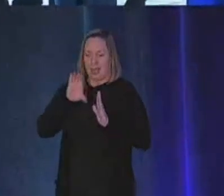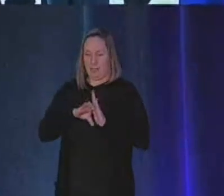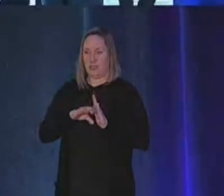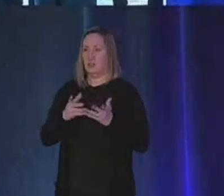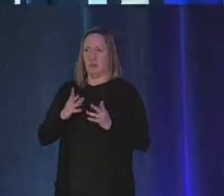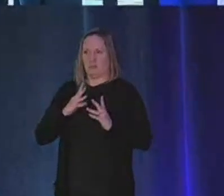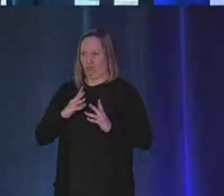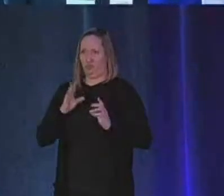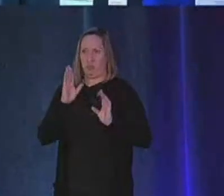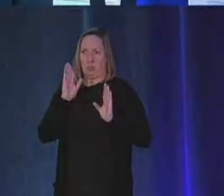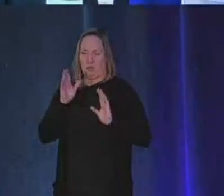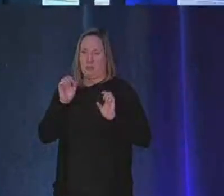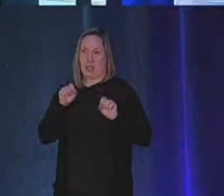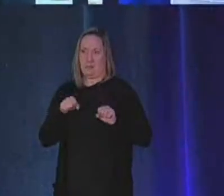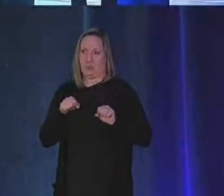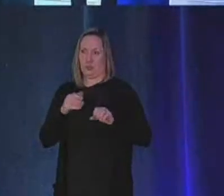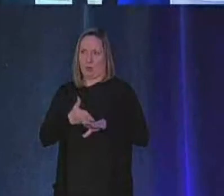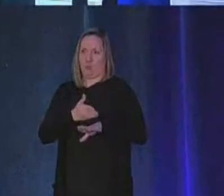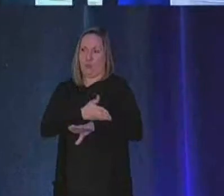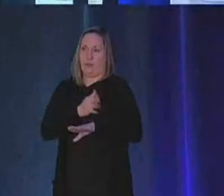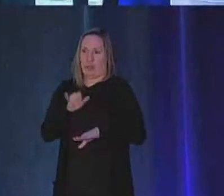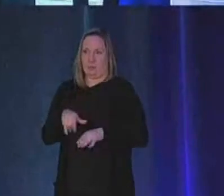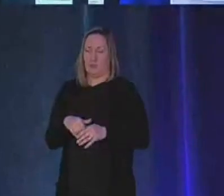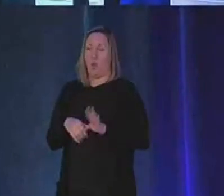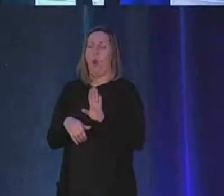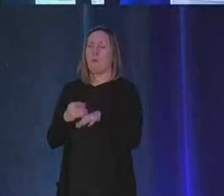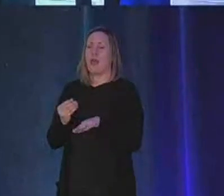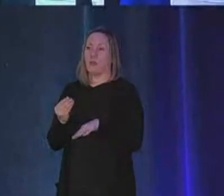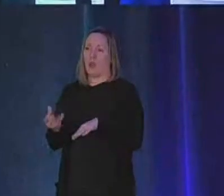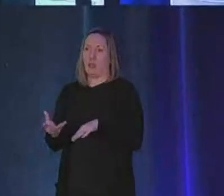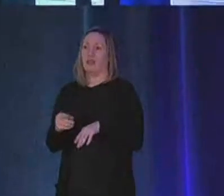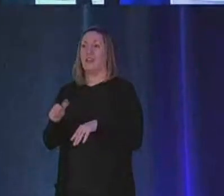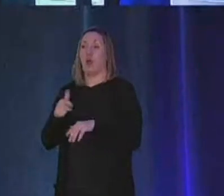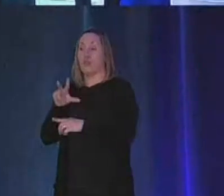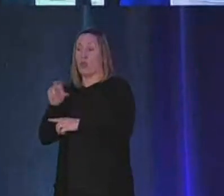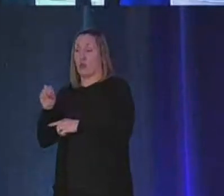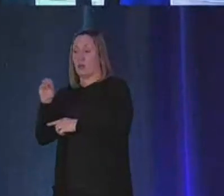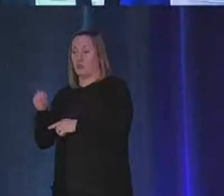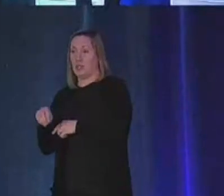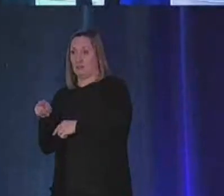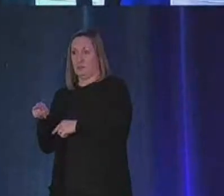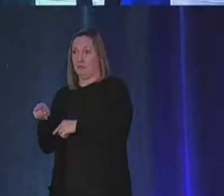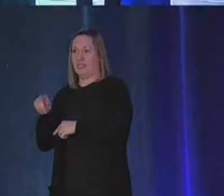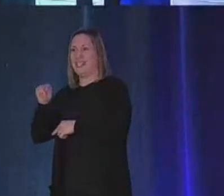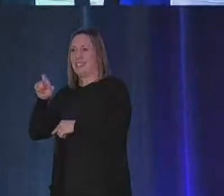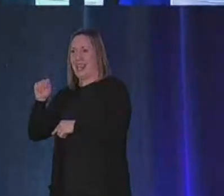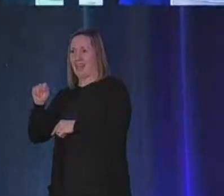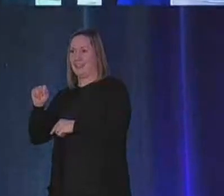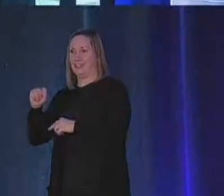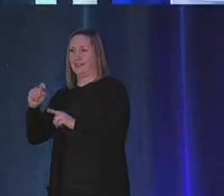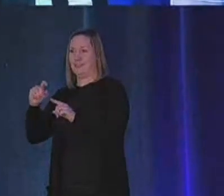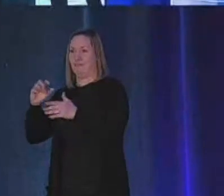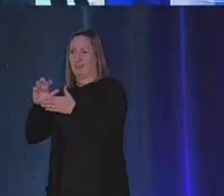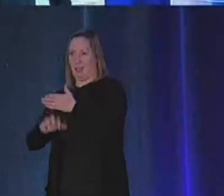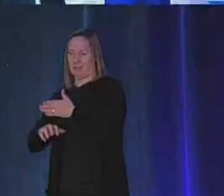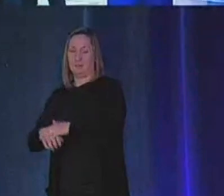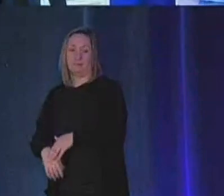be able to improve that. And by the way, the other 30%, text.